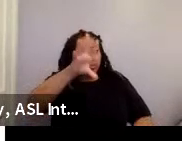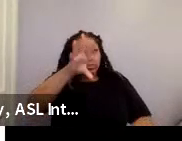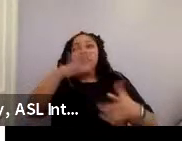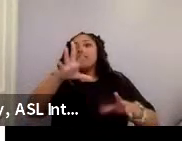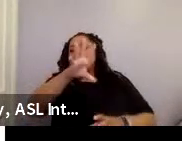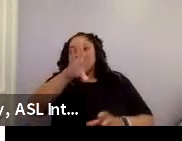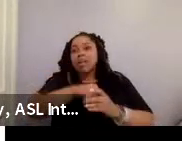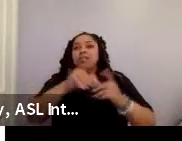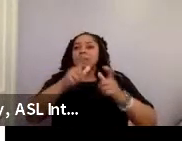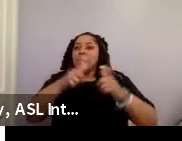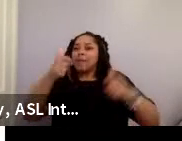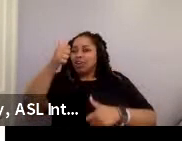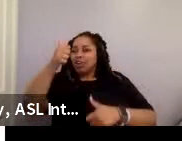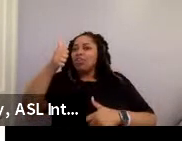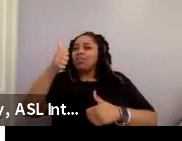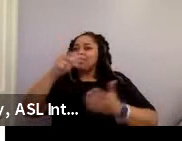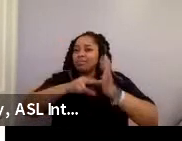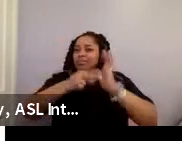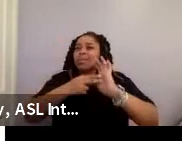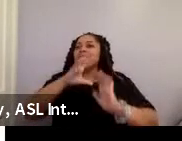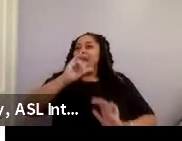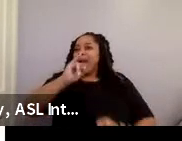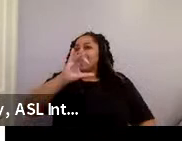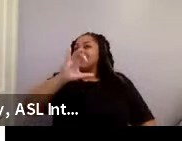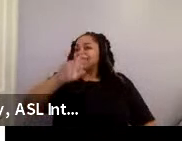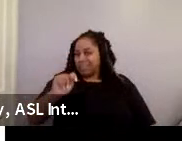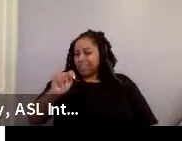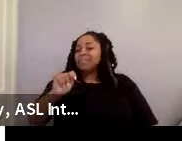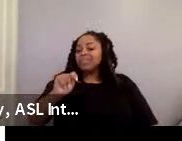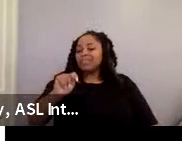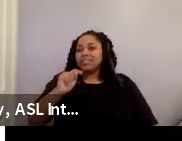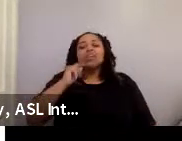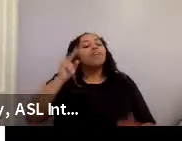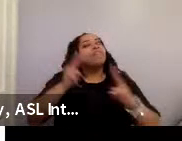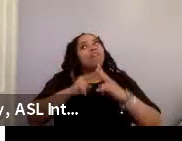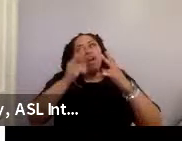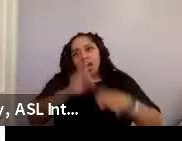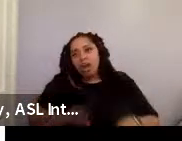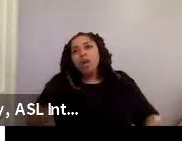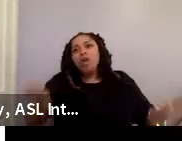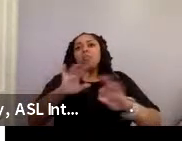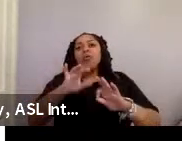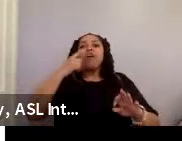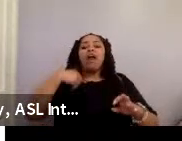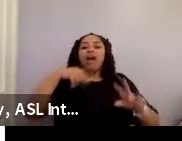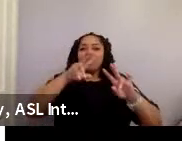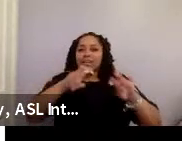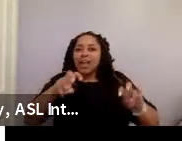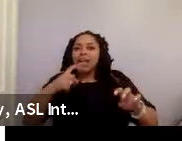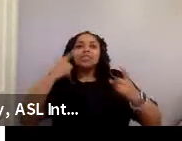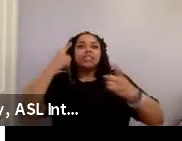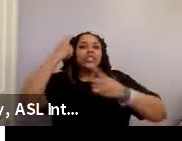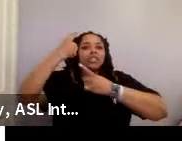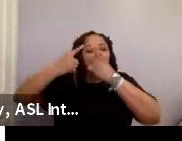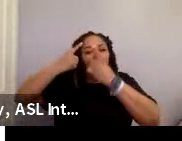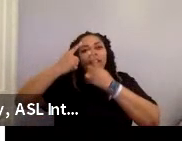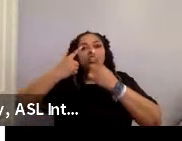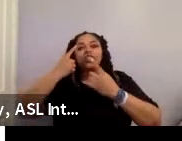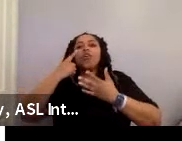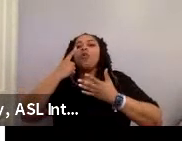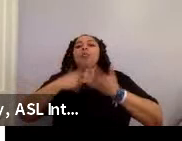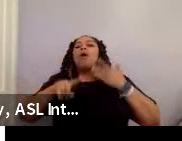larger definition of ICT, which is very important for our analysis and consideration of what